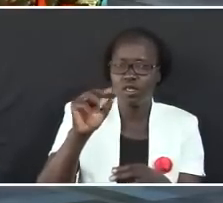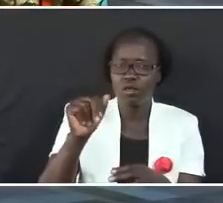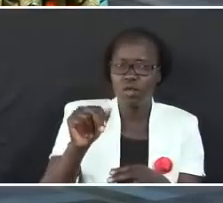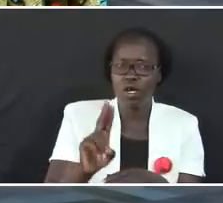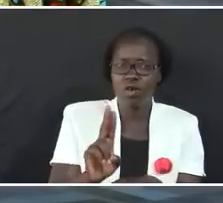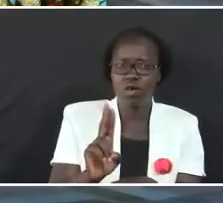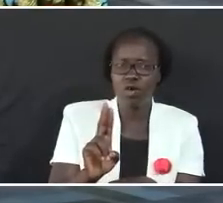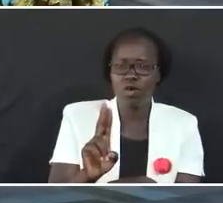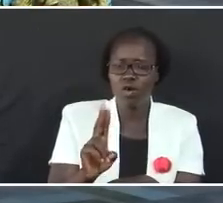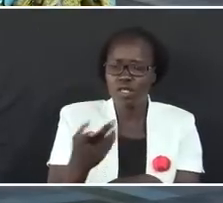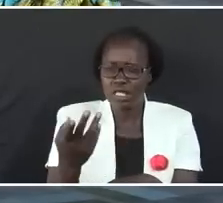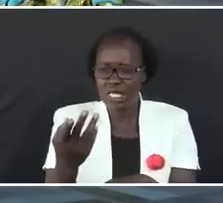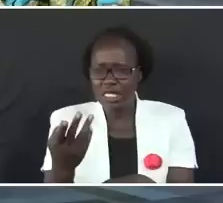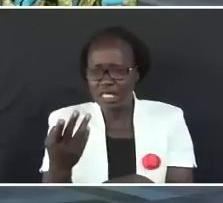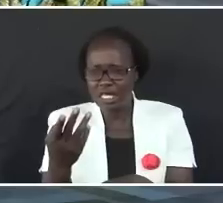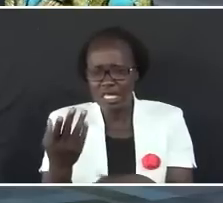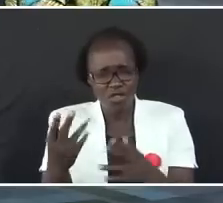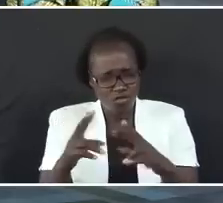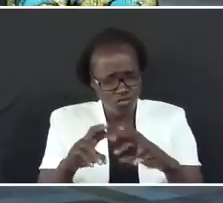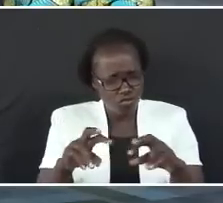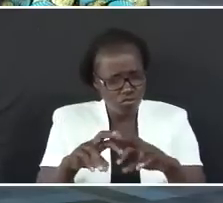just on a fact-finding mission.